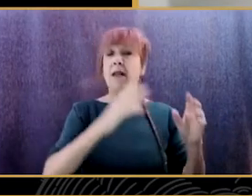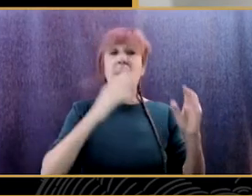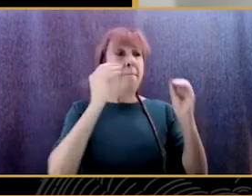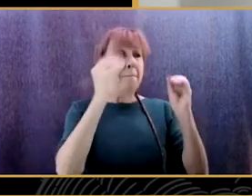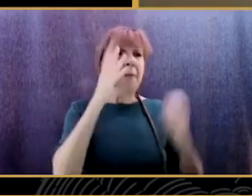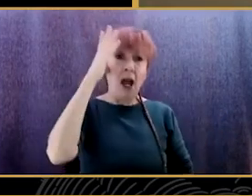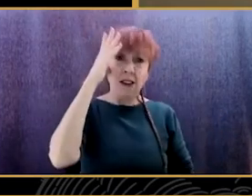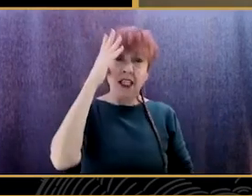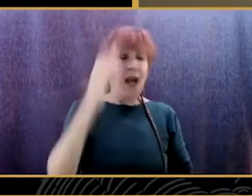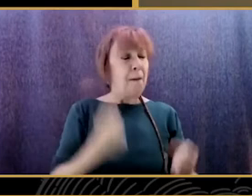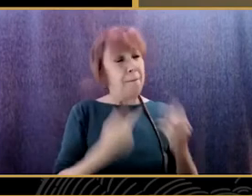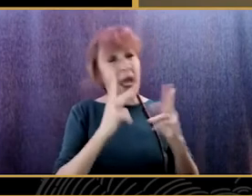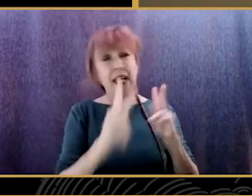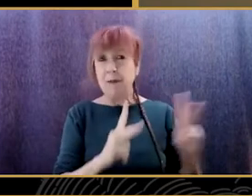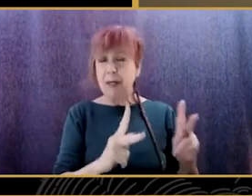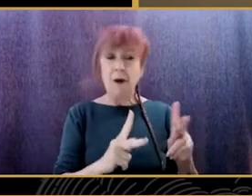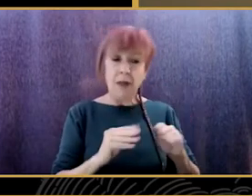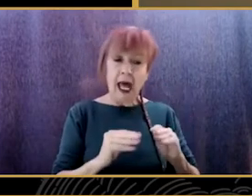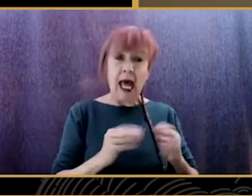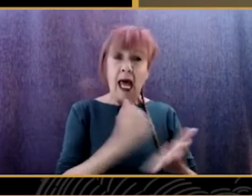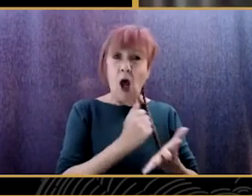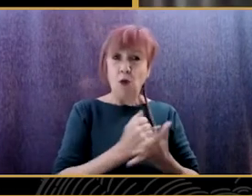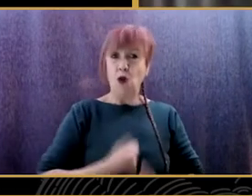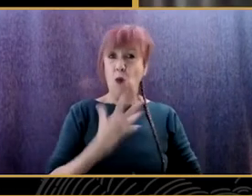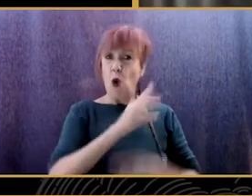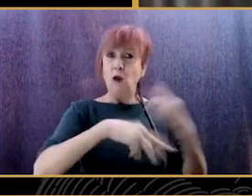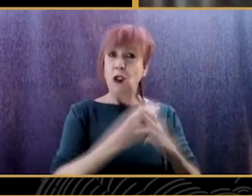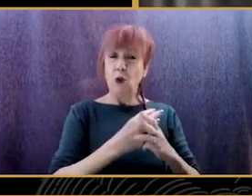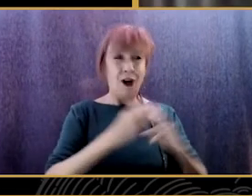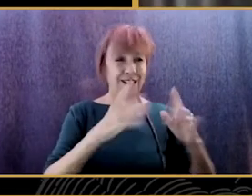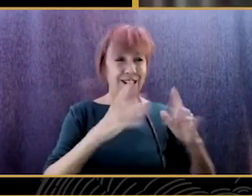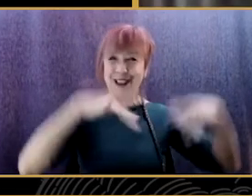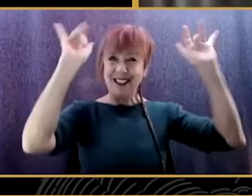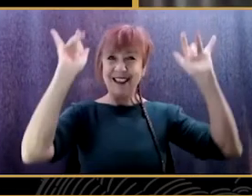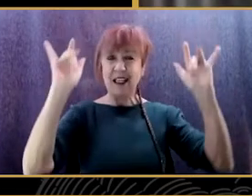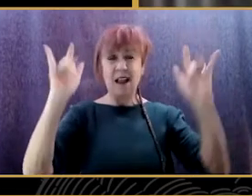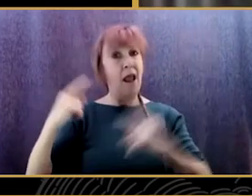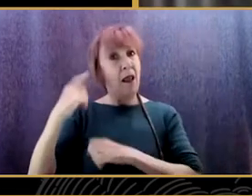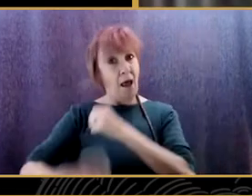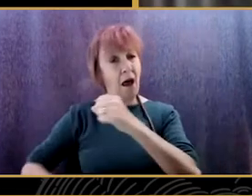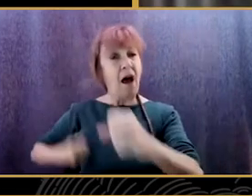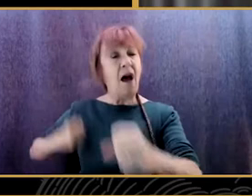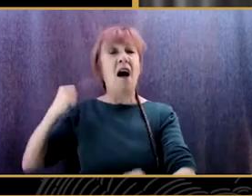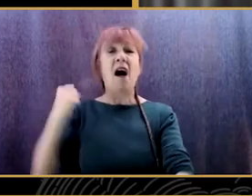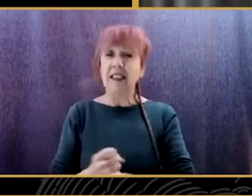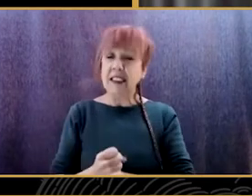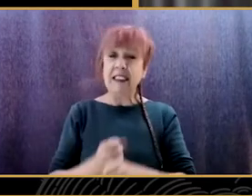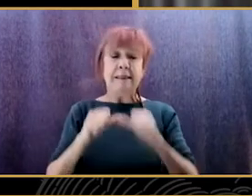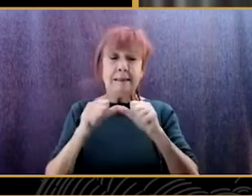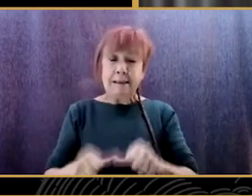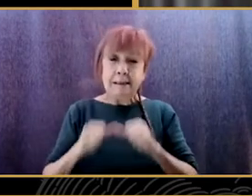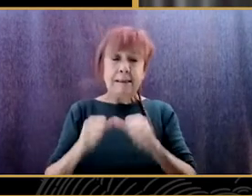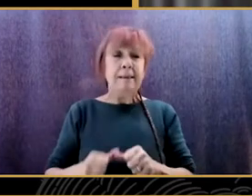others that make the world of poetry vibrant. It's been a long year of uncertainty, resilience, reckoning, and